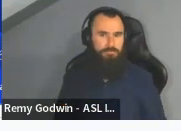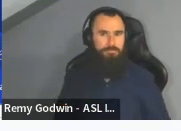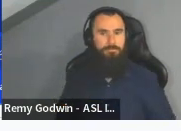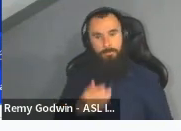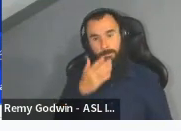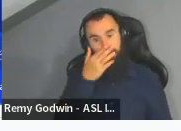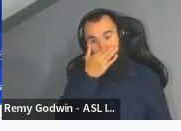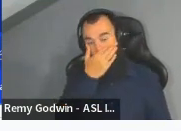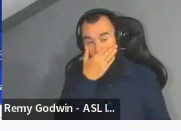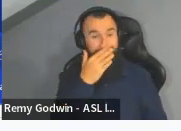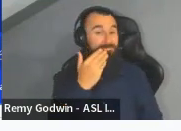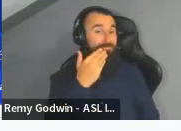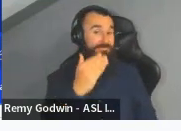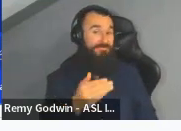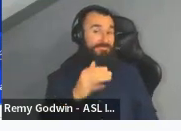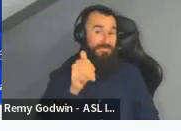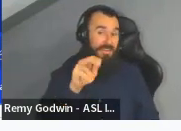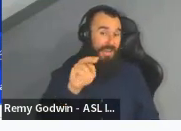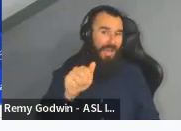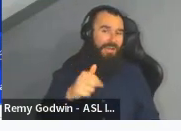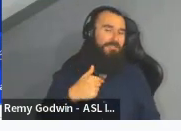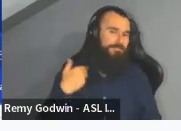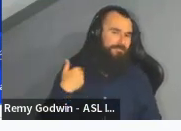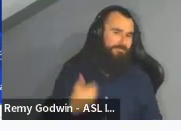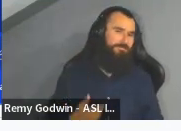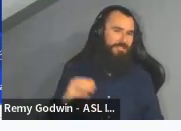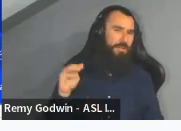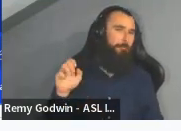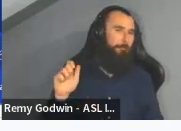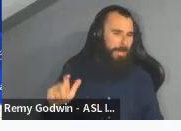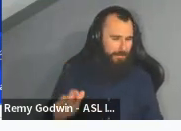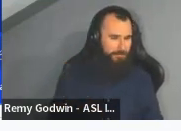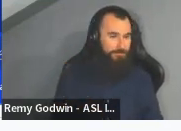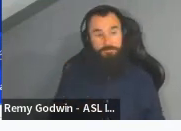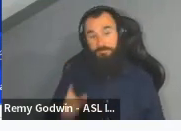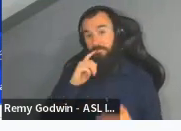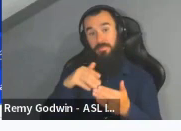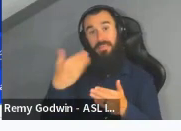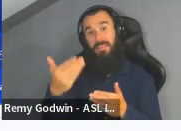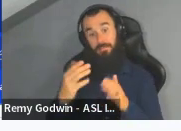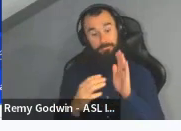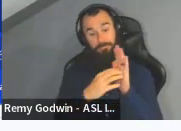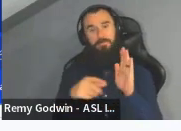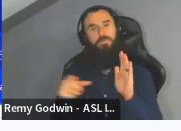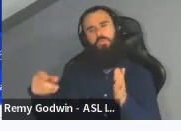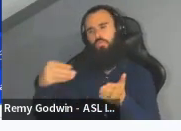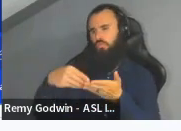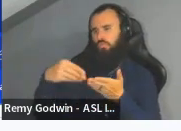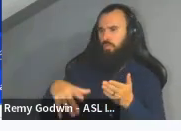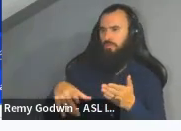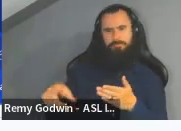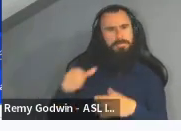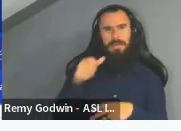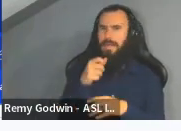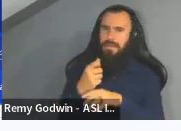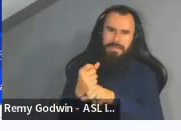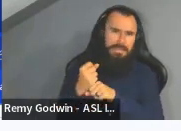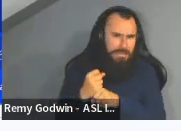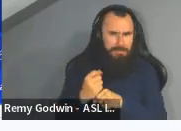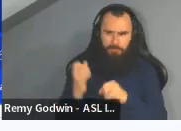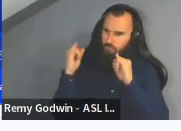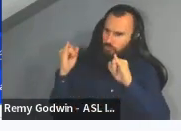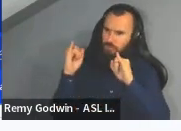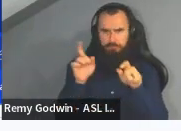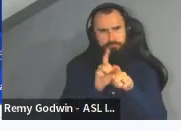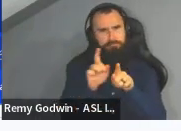Thank you, Yana. Okay, this is Mel. And the next section is my students did not receive the instruction as